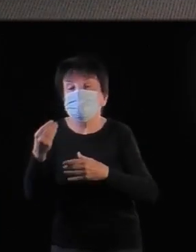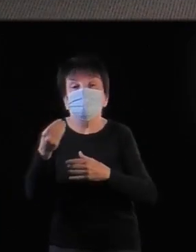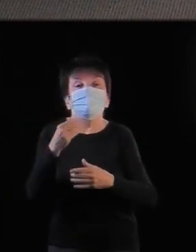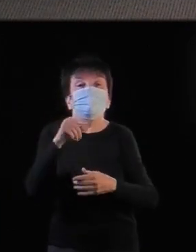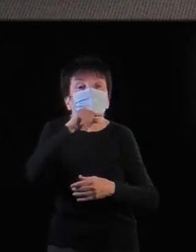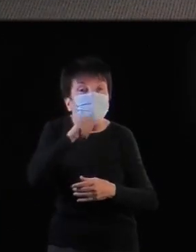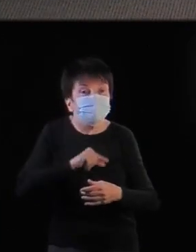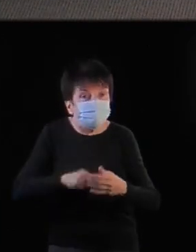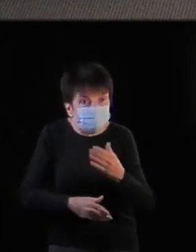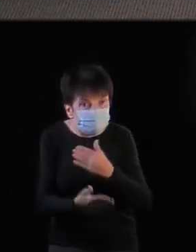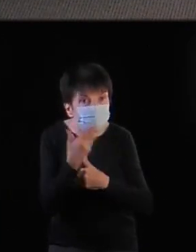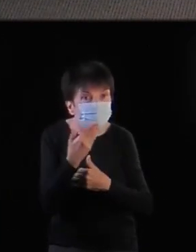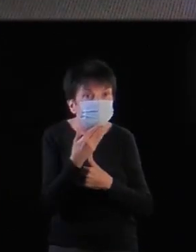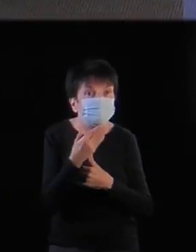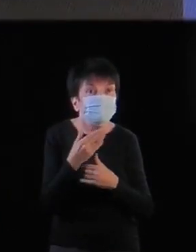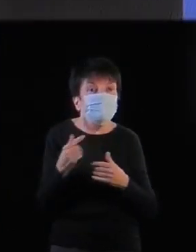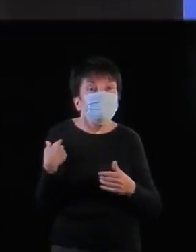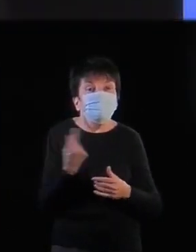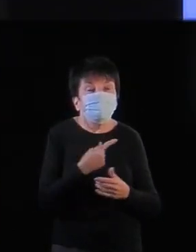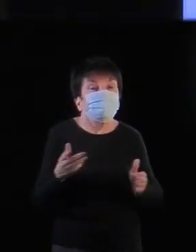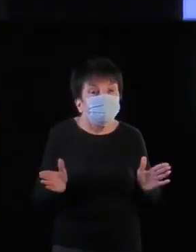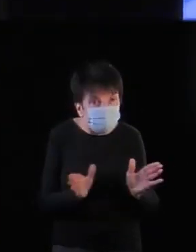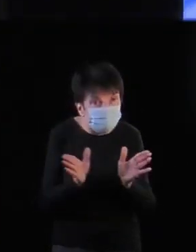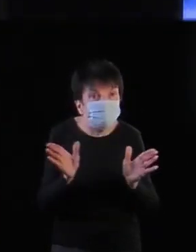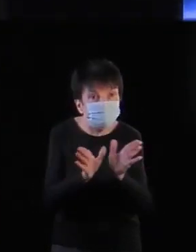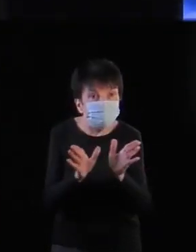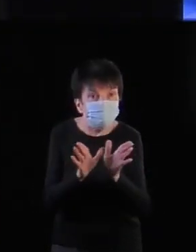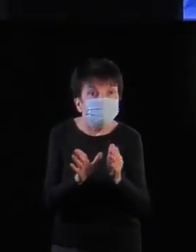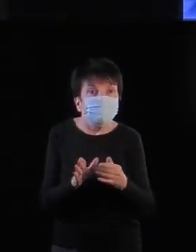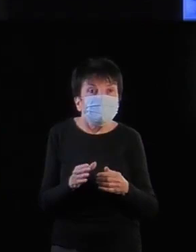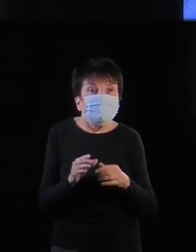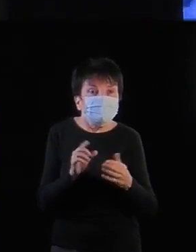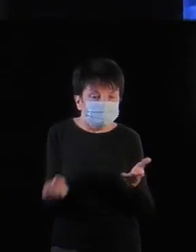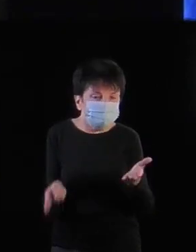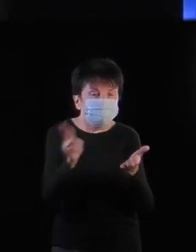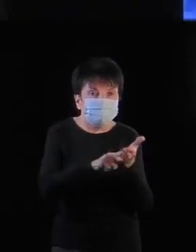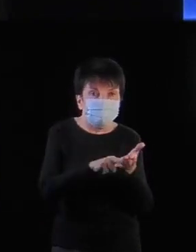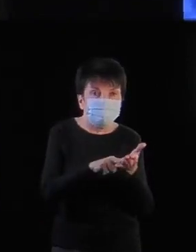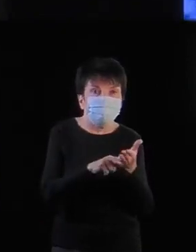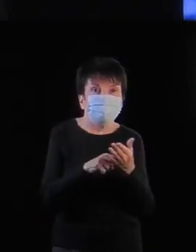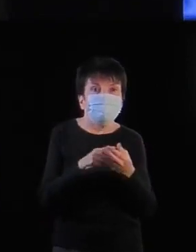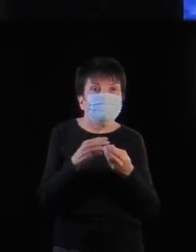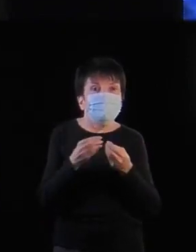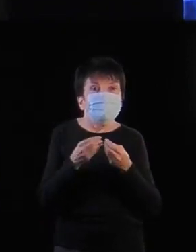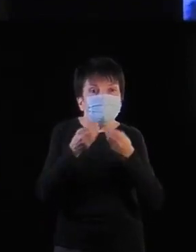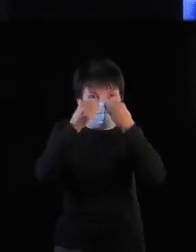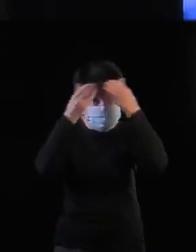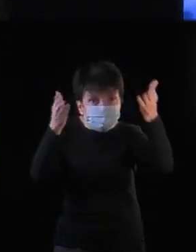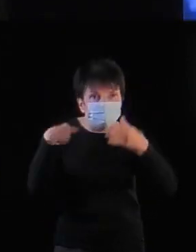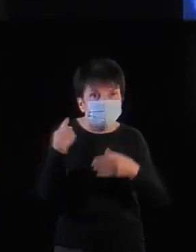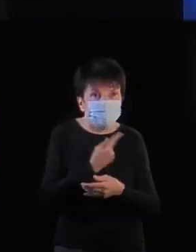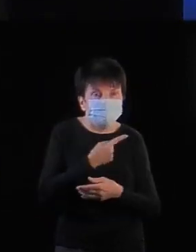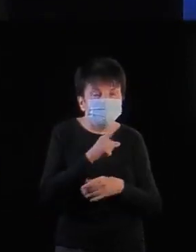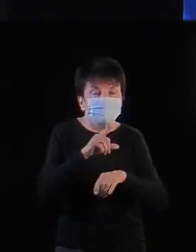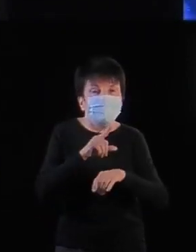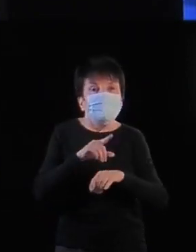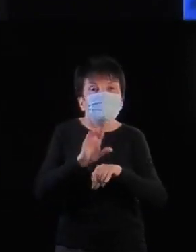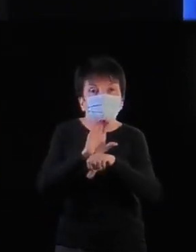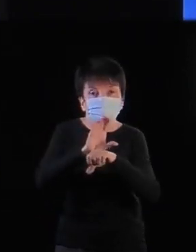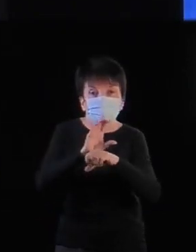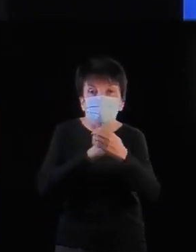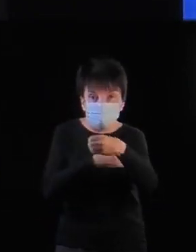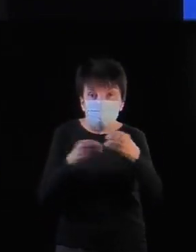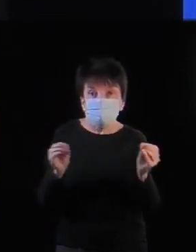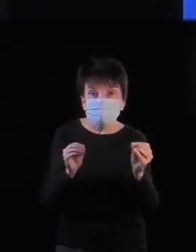morning. We would encourage you, if you want to be a part of that, to sign up. Let us know in the church office you want to help and be a part of an